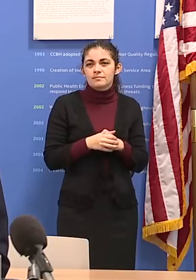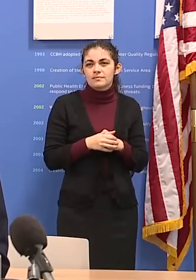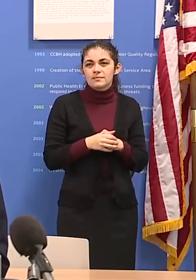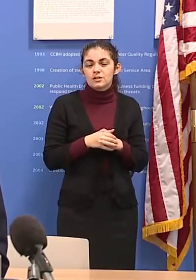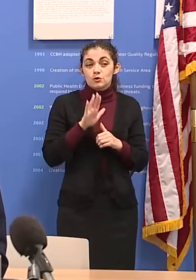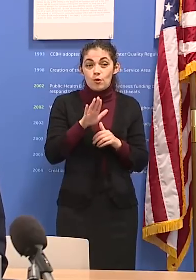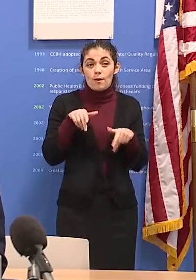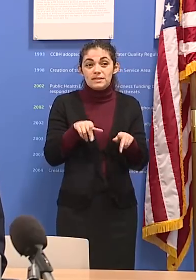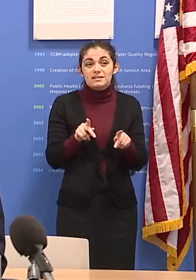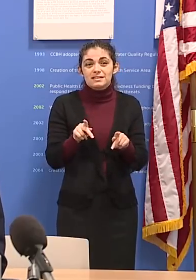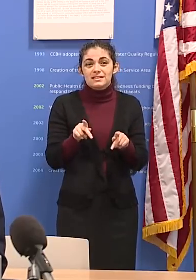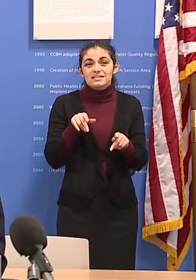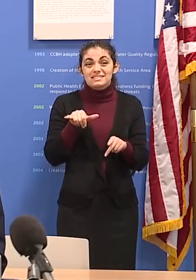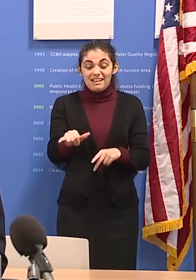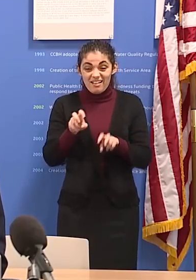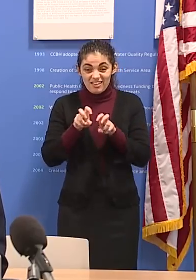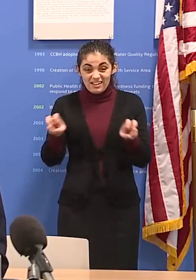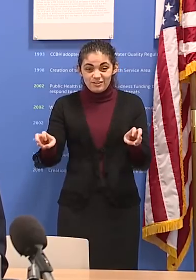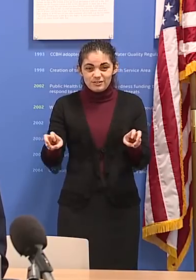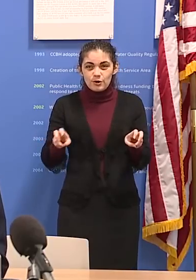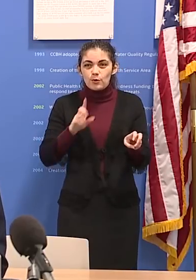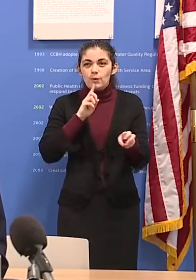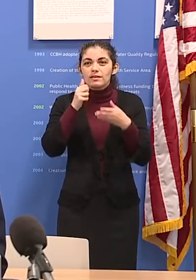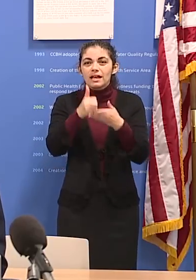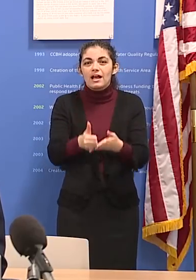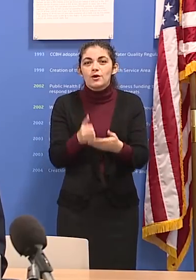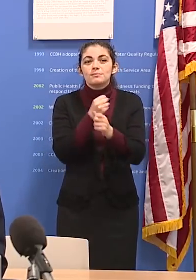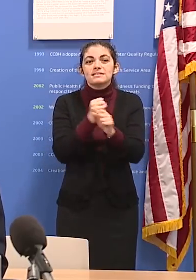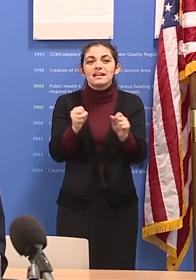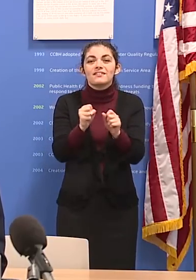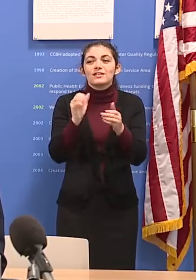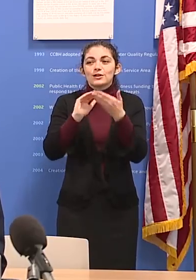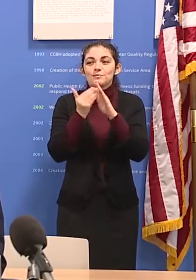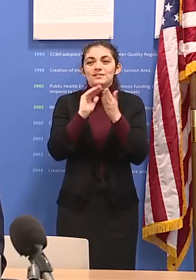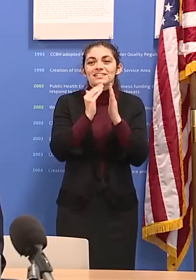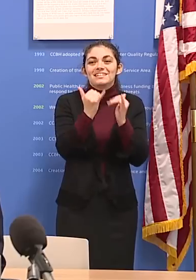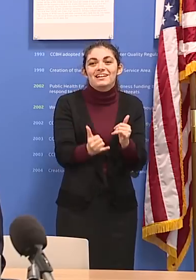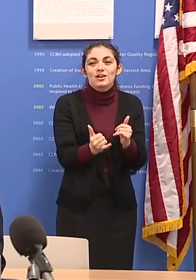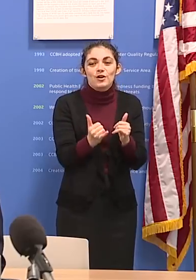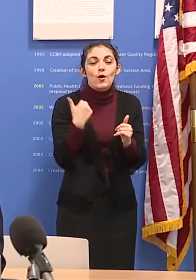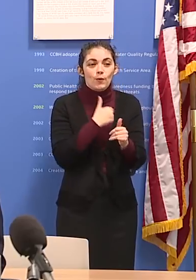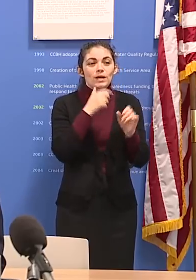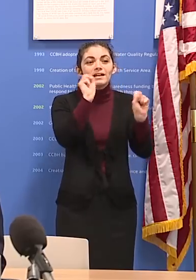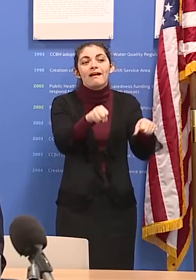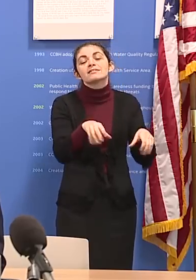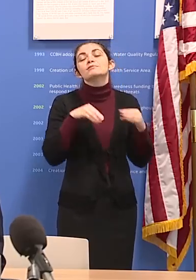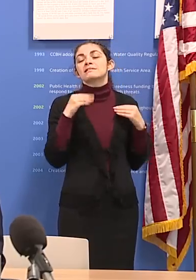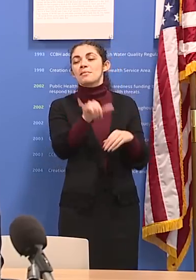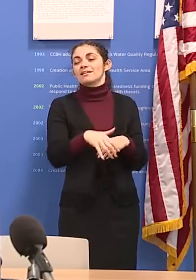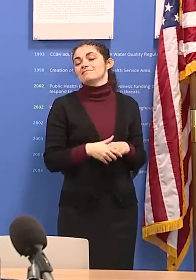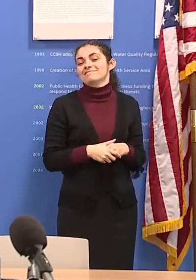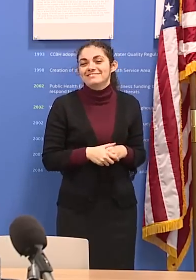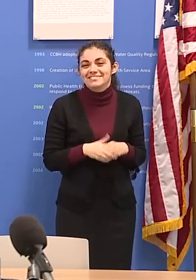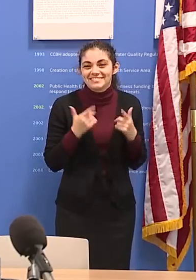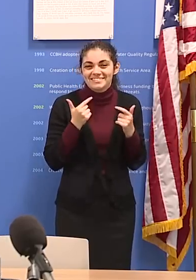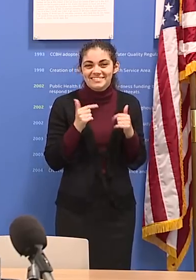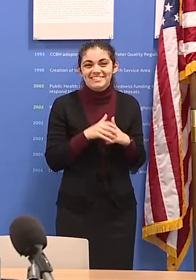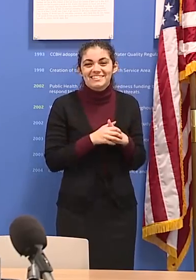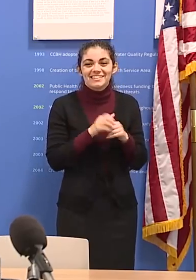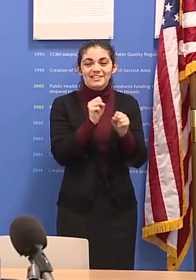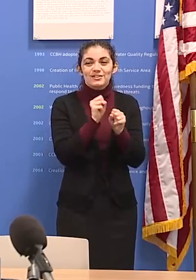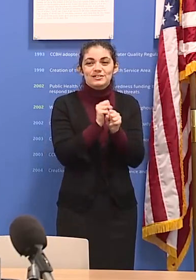it's your opportunity now to lay on the couch and actually help to save this community. I think we're up to the task. So that's, of course,